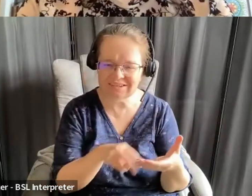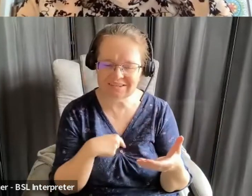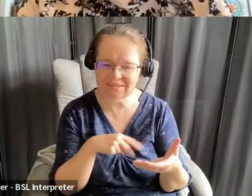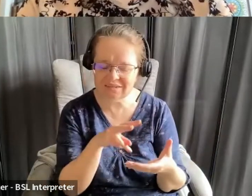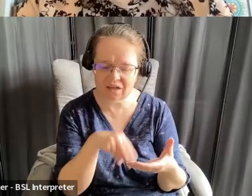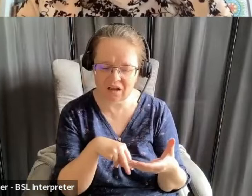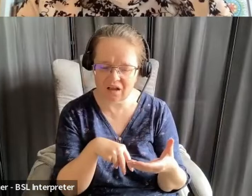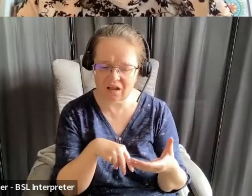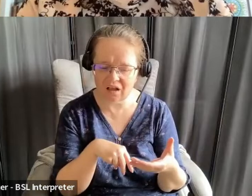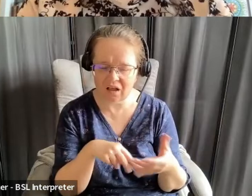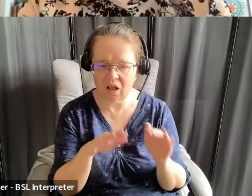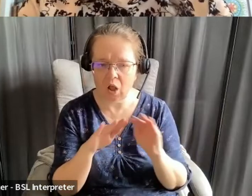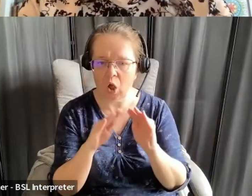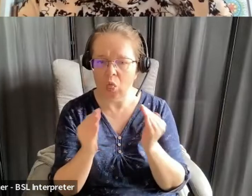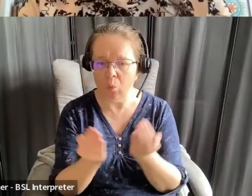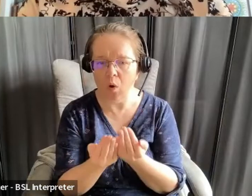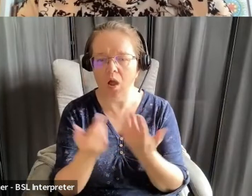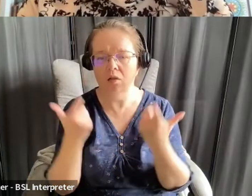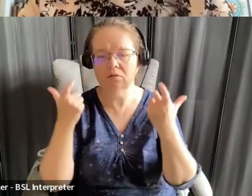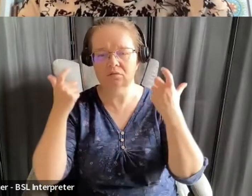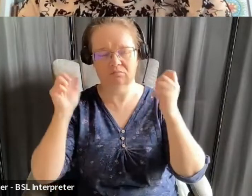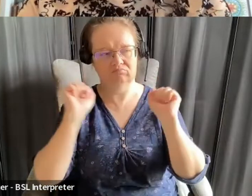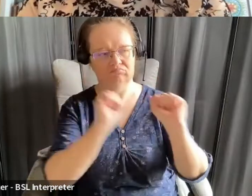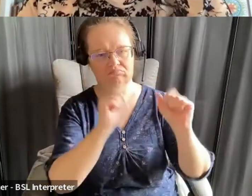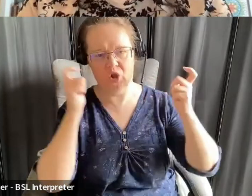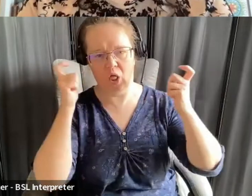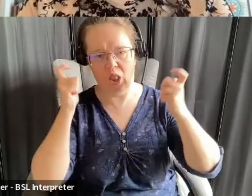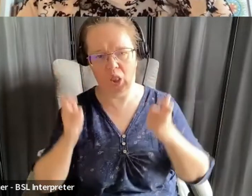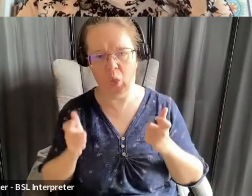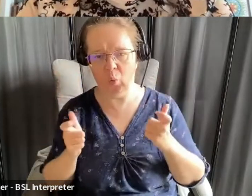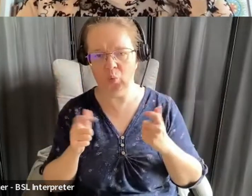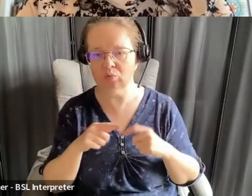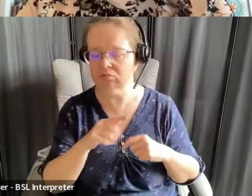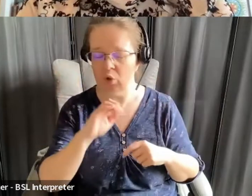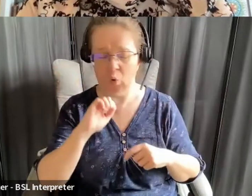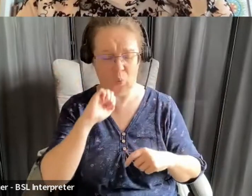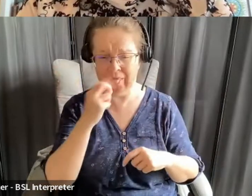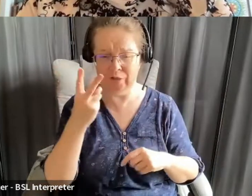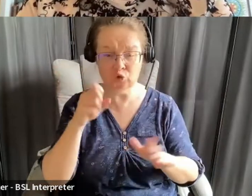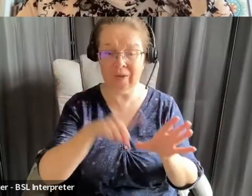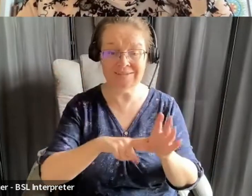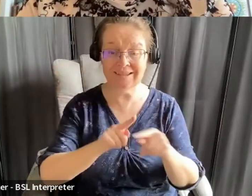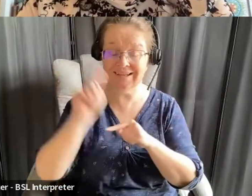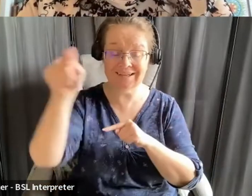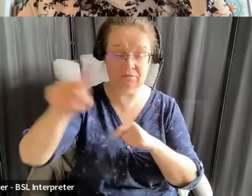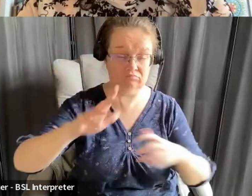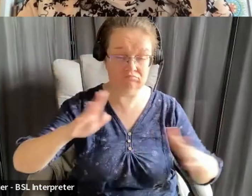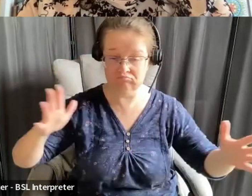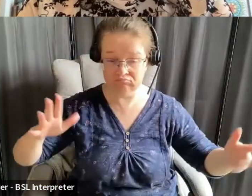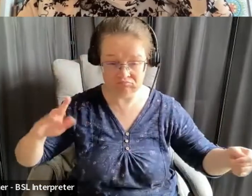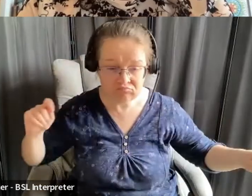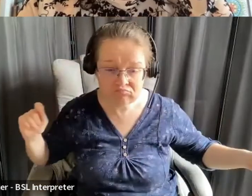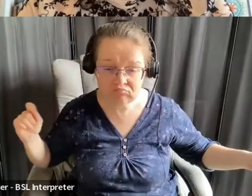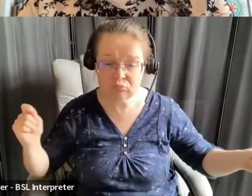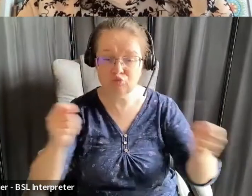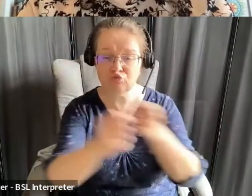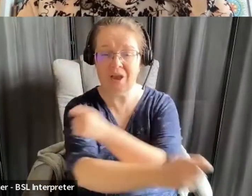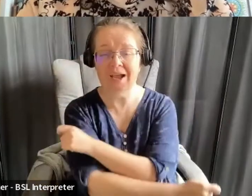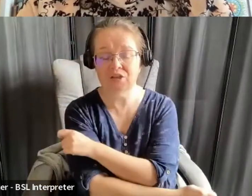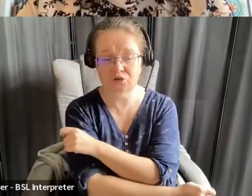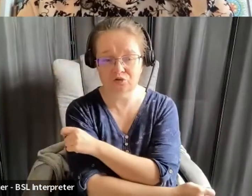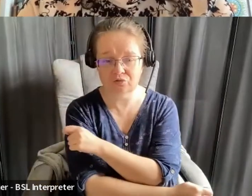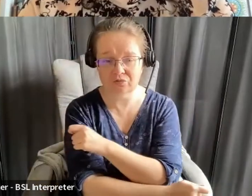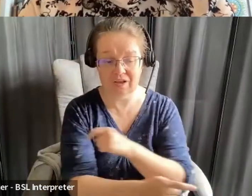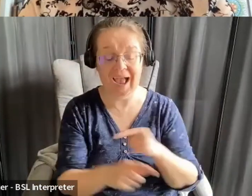the world of law will be unrecognizable in 20 years' time from the state of play now, and here's